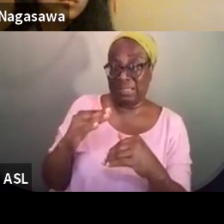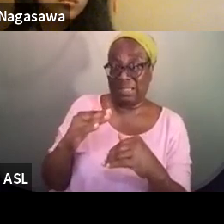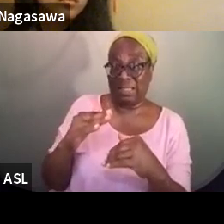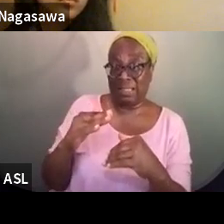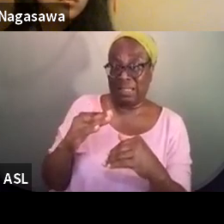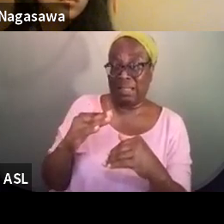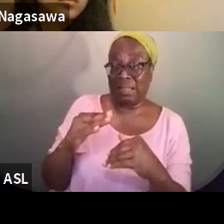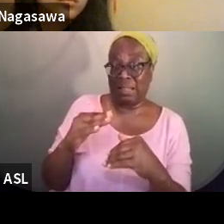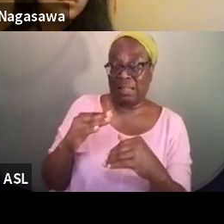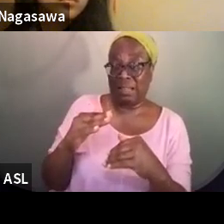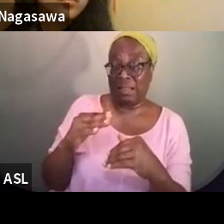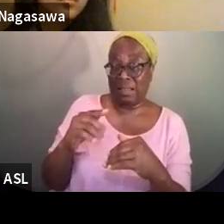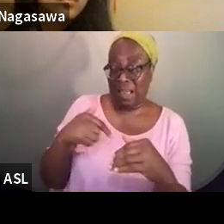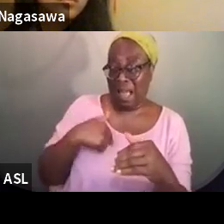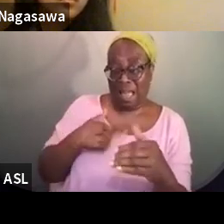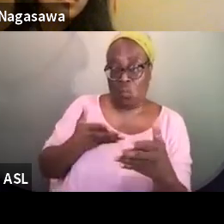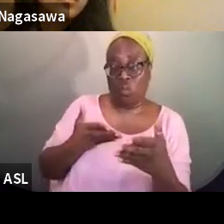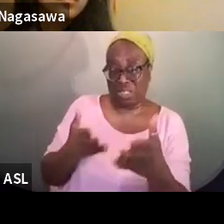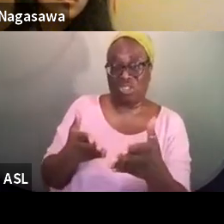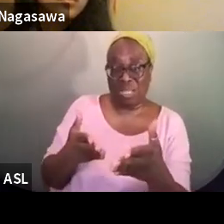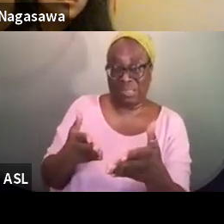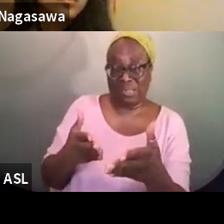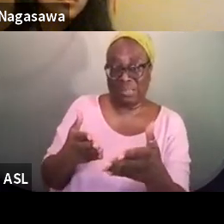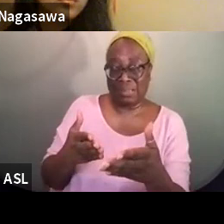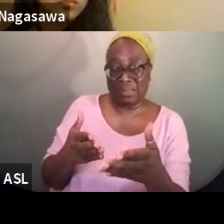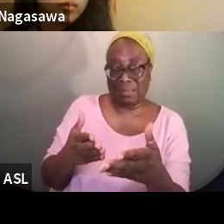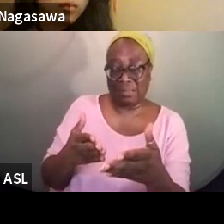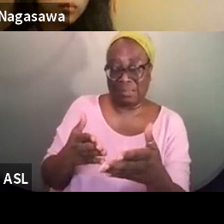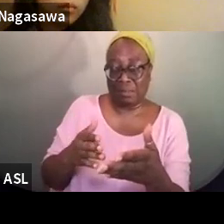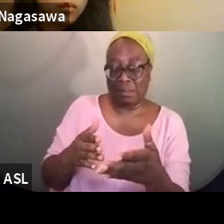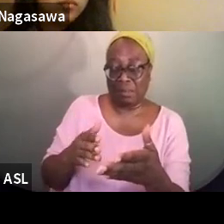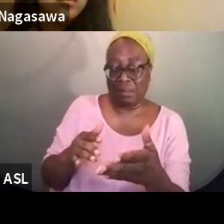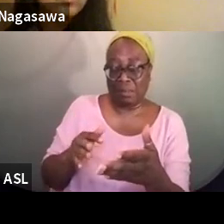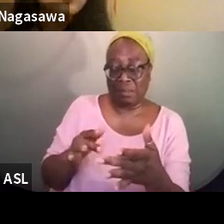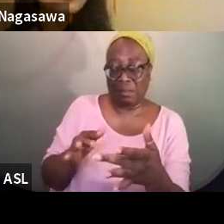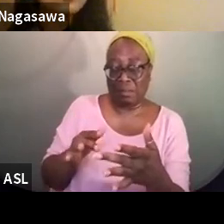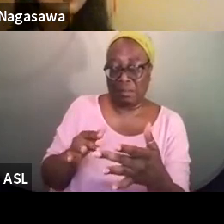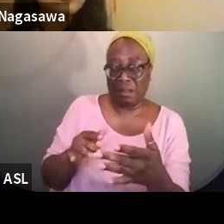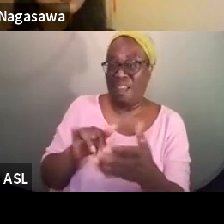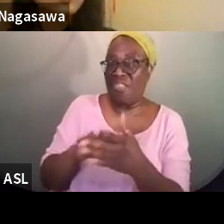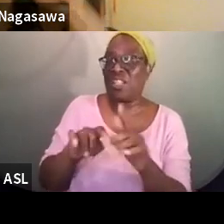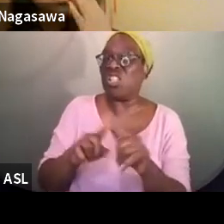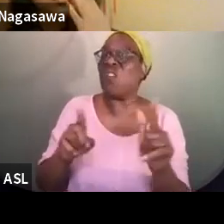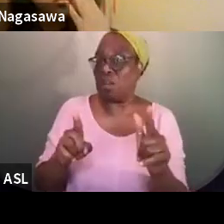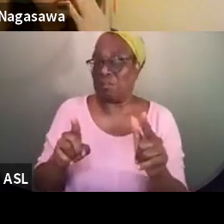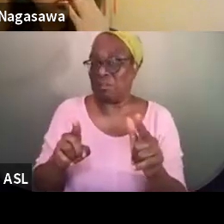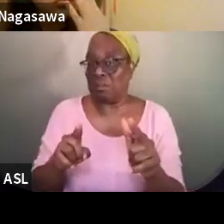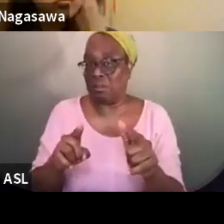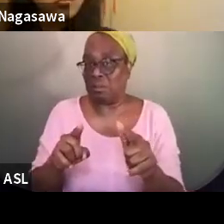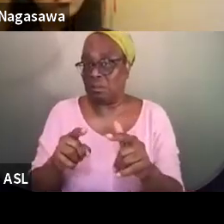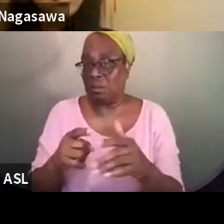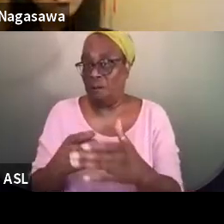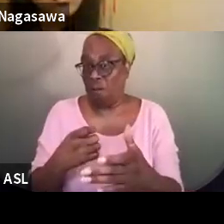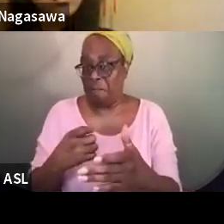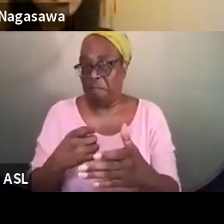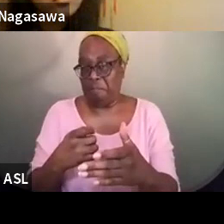Yes, that's what I've said. And that's different than what I said an hour and a half